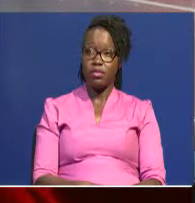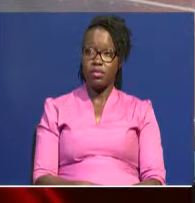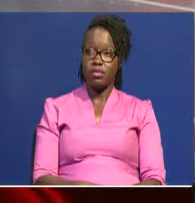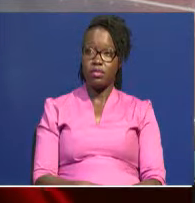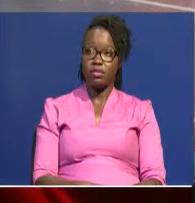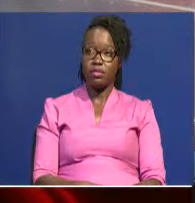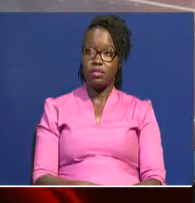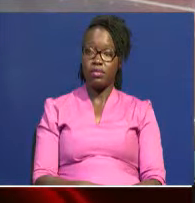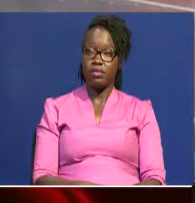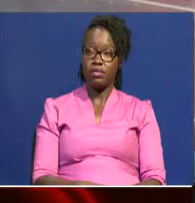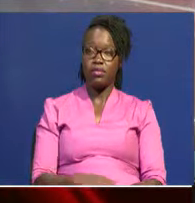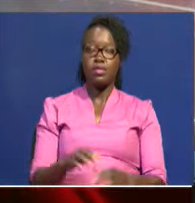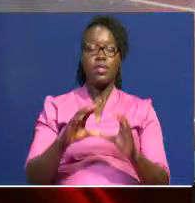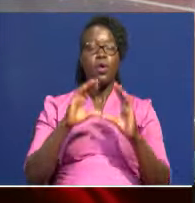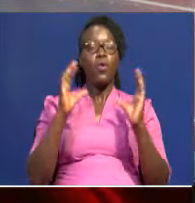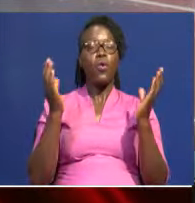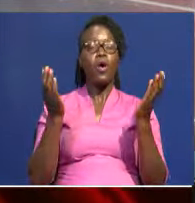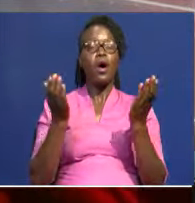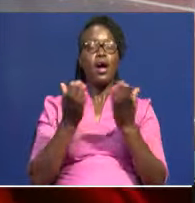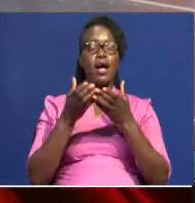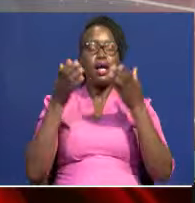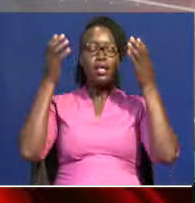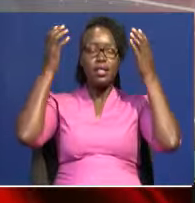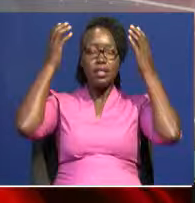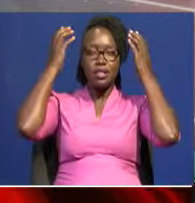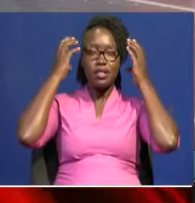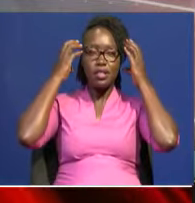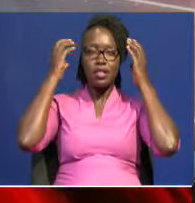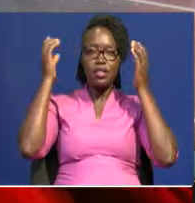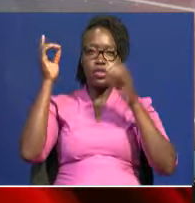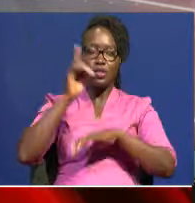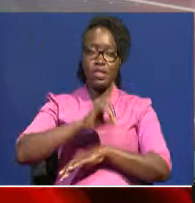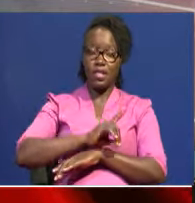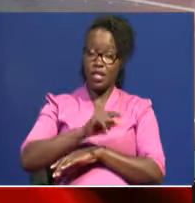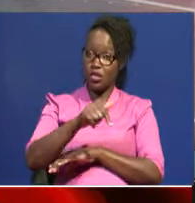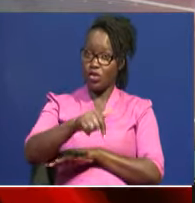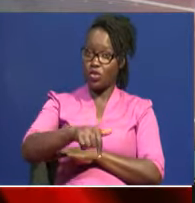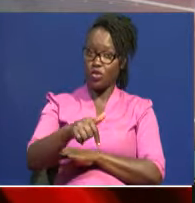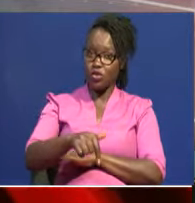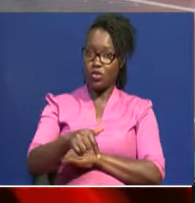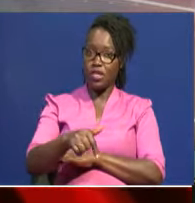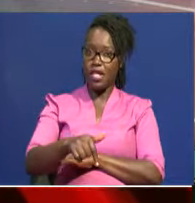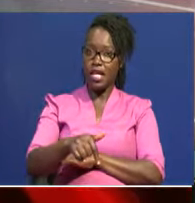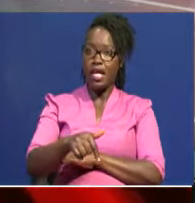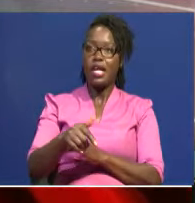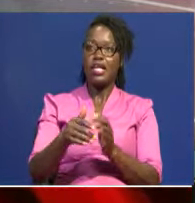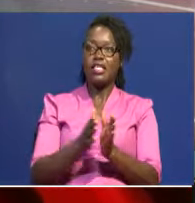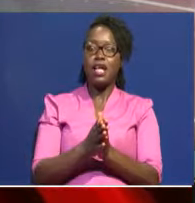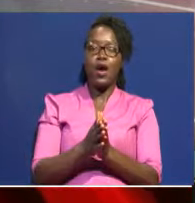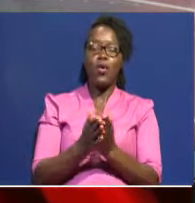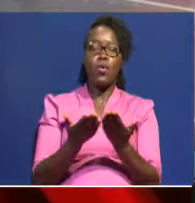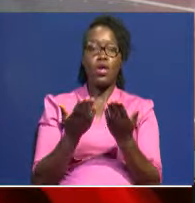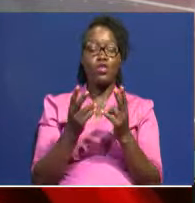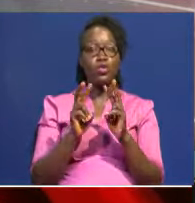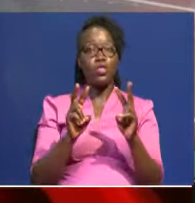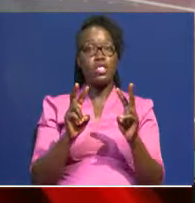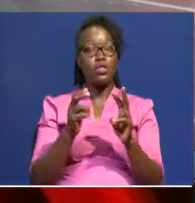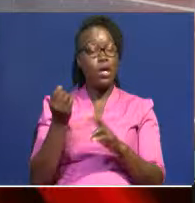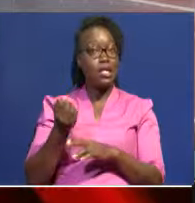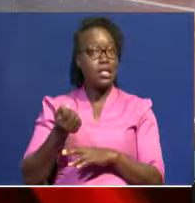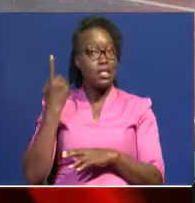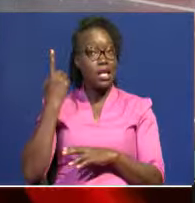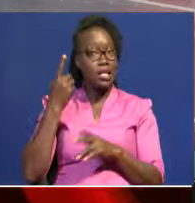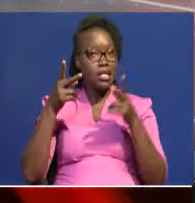All right, it is World Radio Day, and today we're taking you behind the scenes to understand